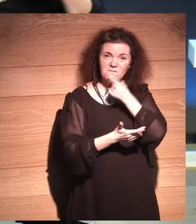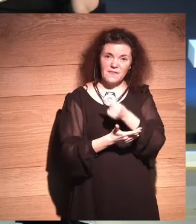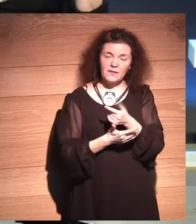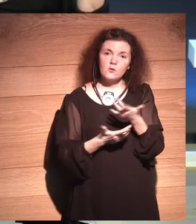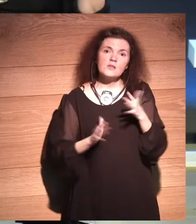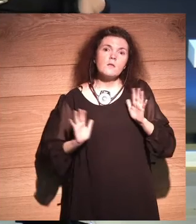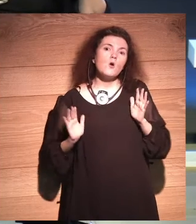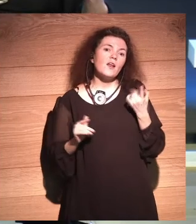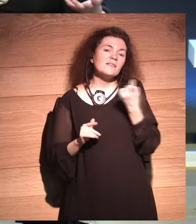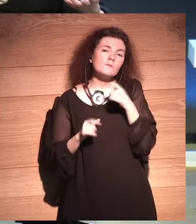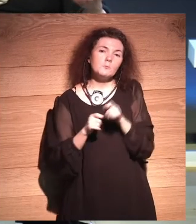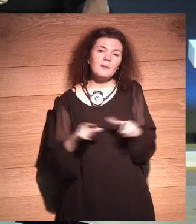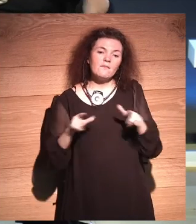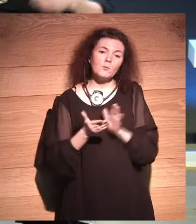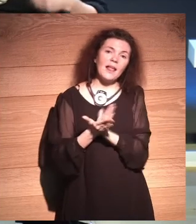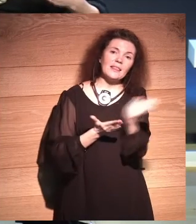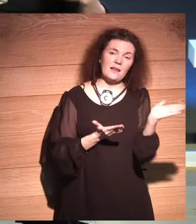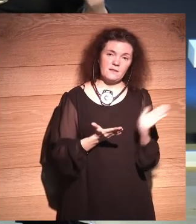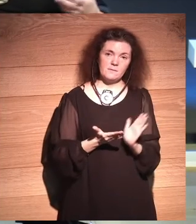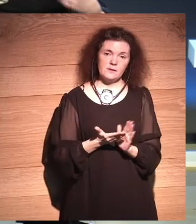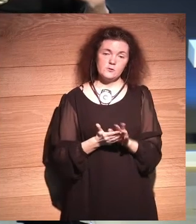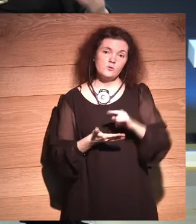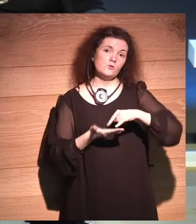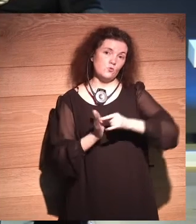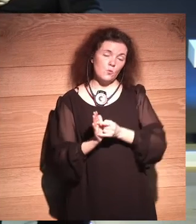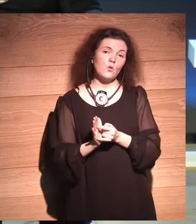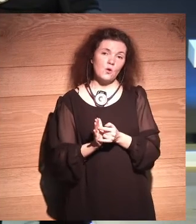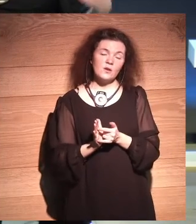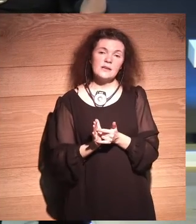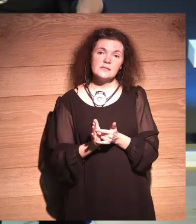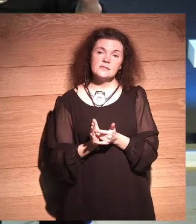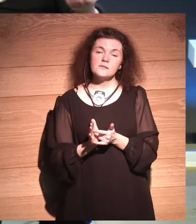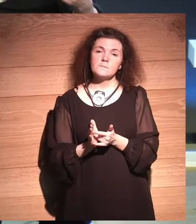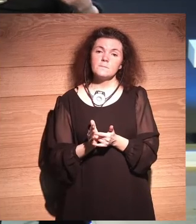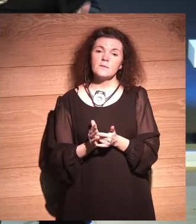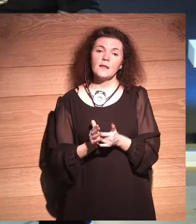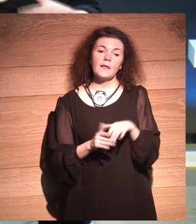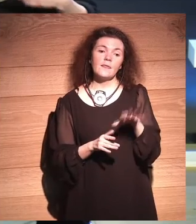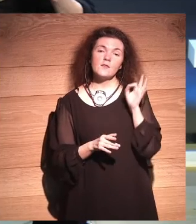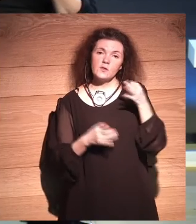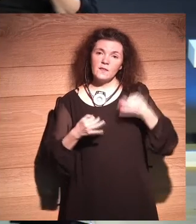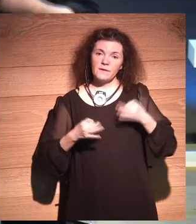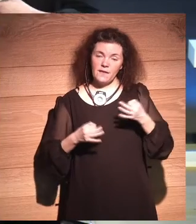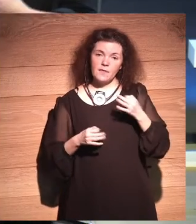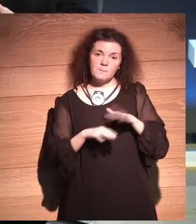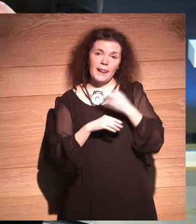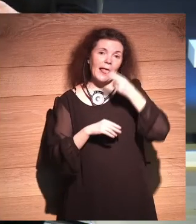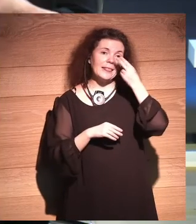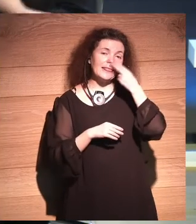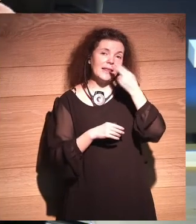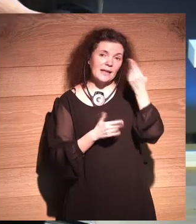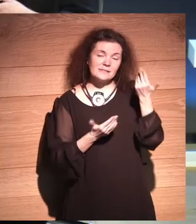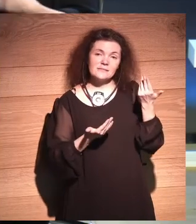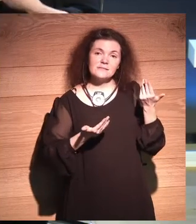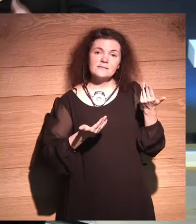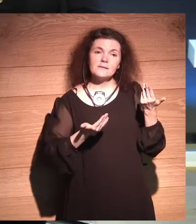platforms and solutions that take the public interest to heart and that are really designed to motivate good forms